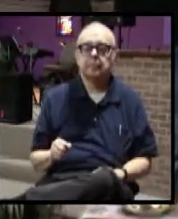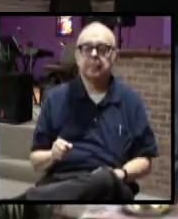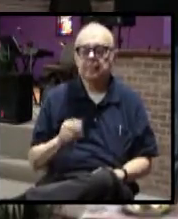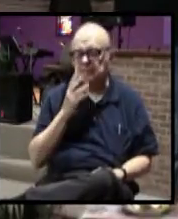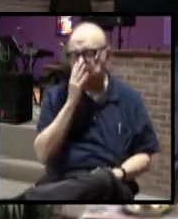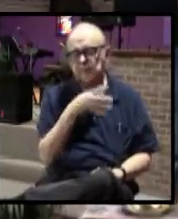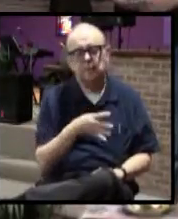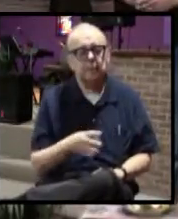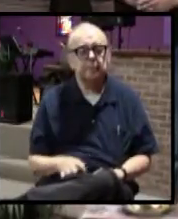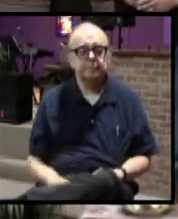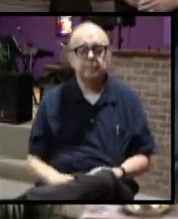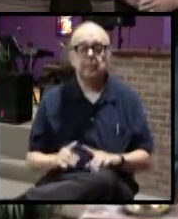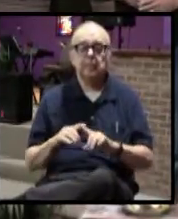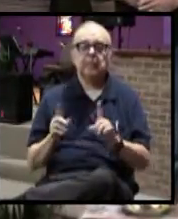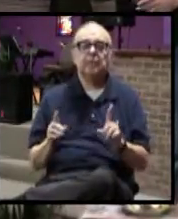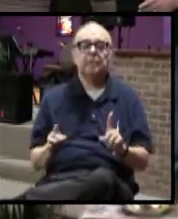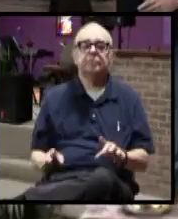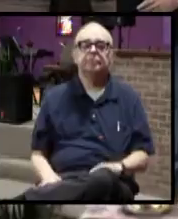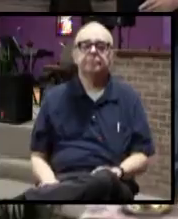They were just thrown aside.